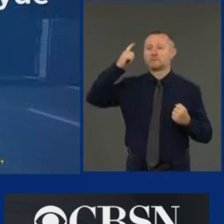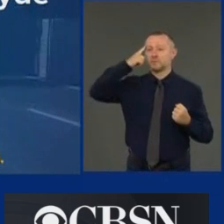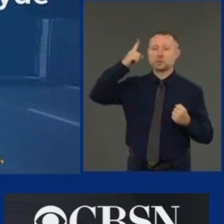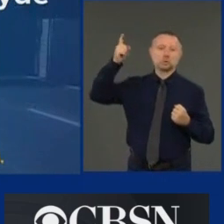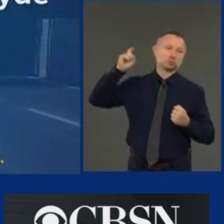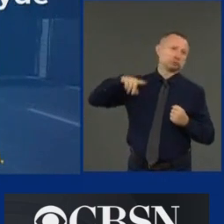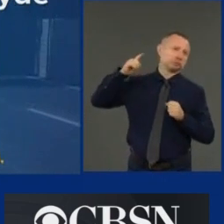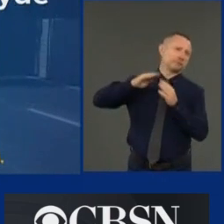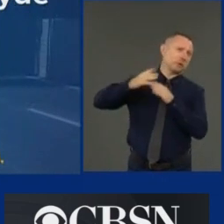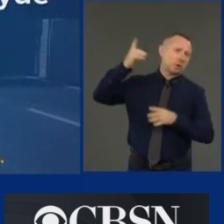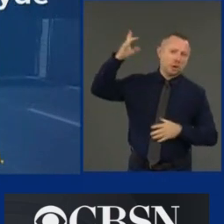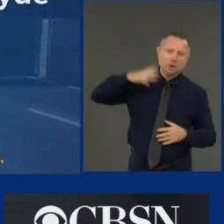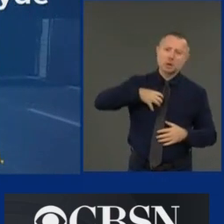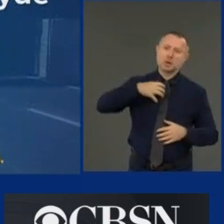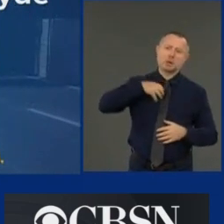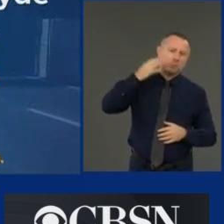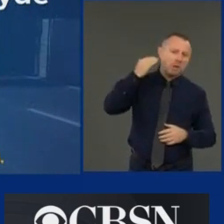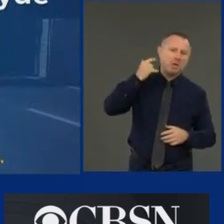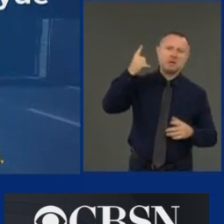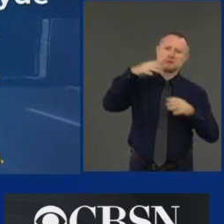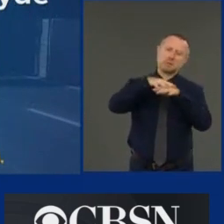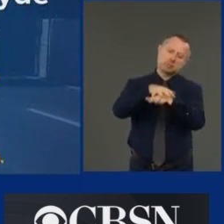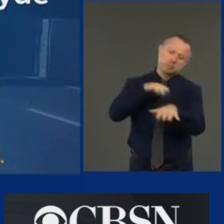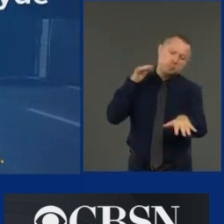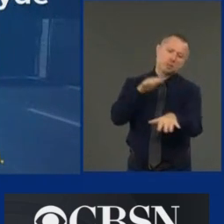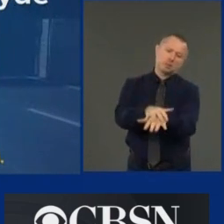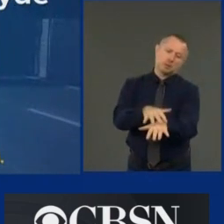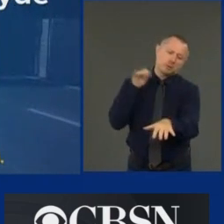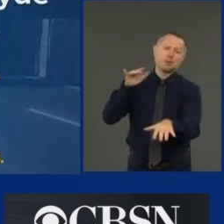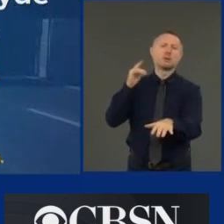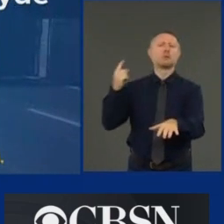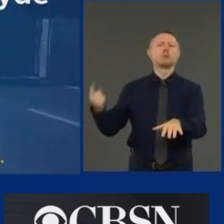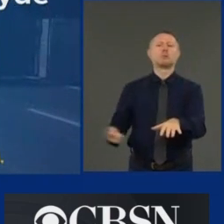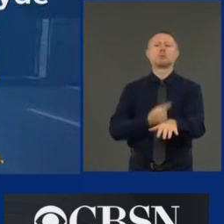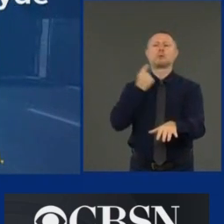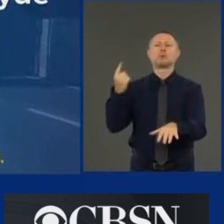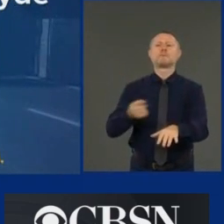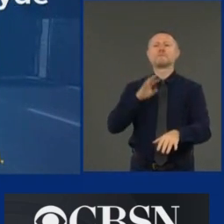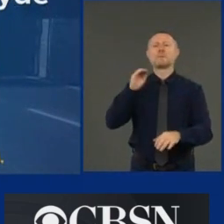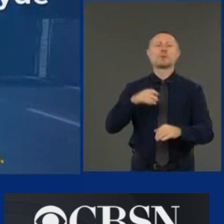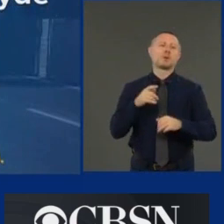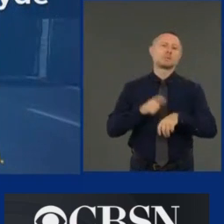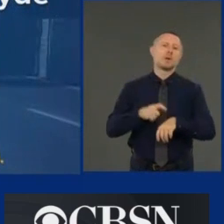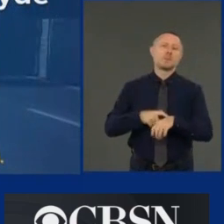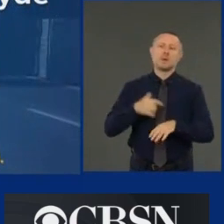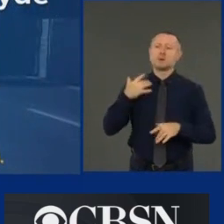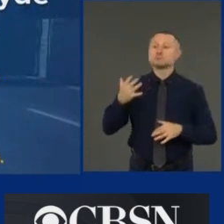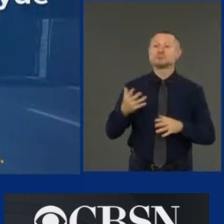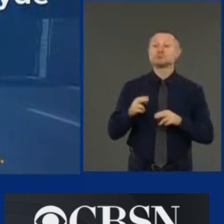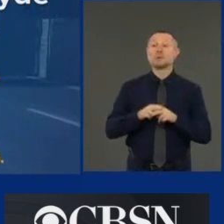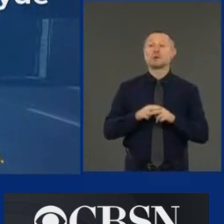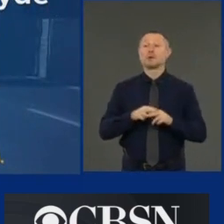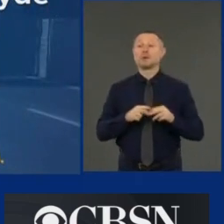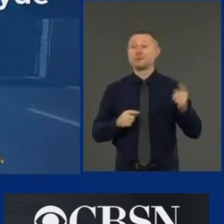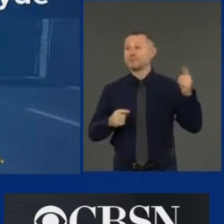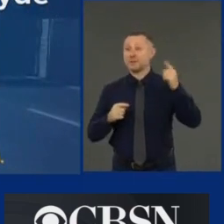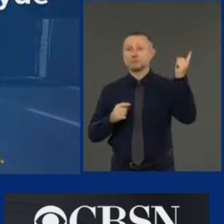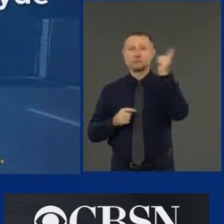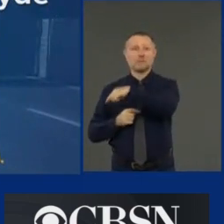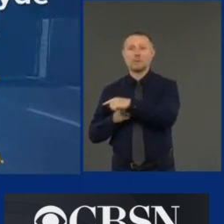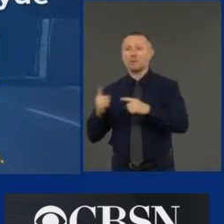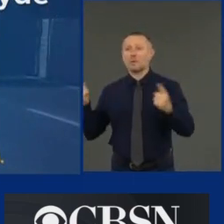Why do you have traffic backing up? 40% of the time, the train would be passing, so the arms would come down, you would stop